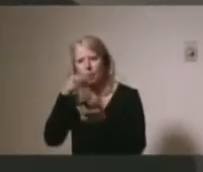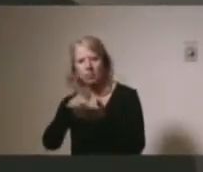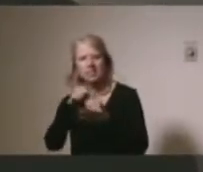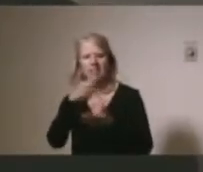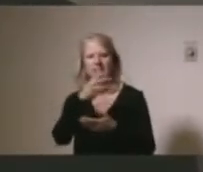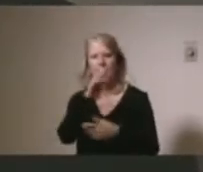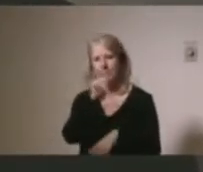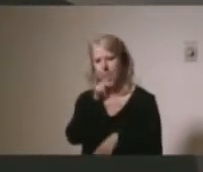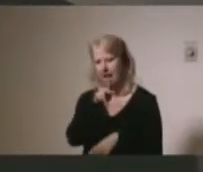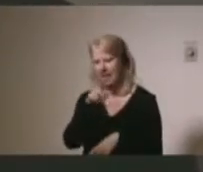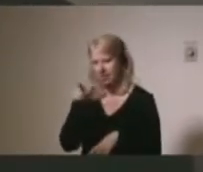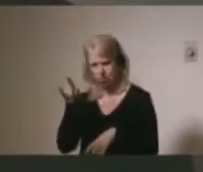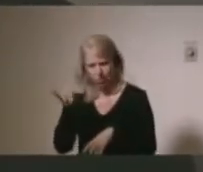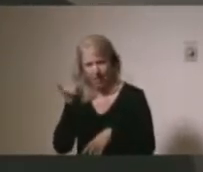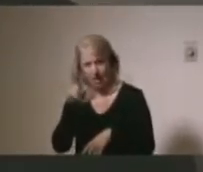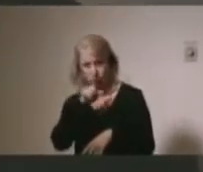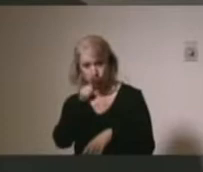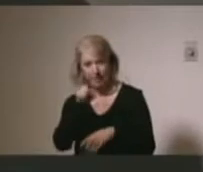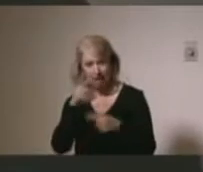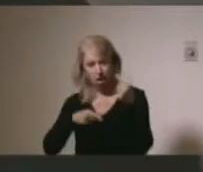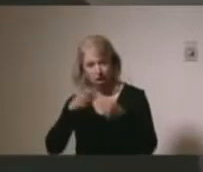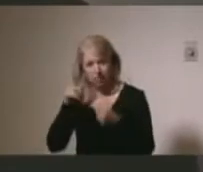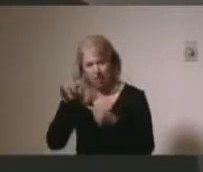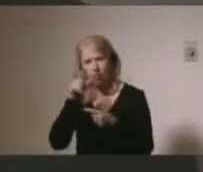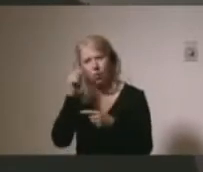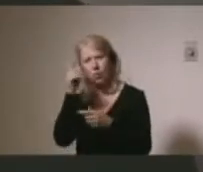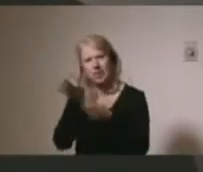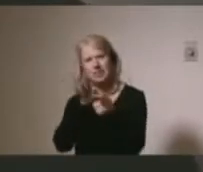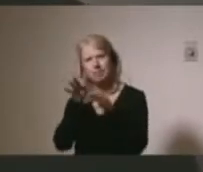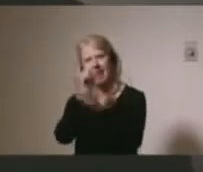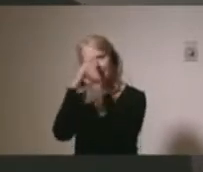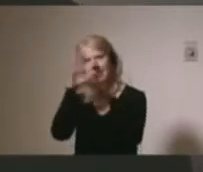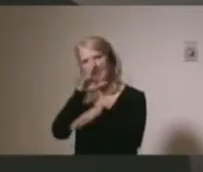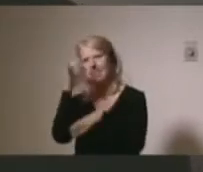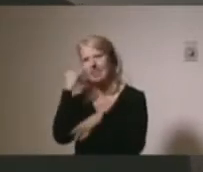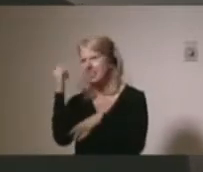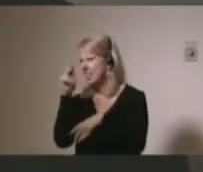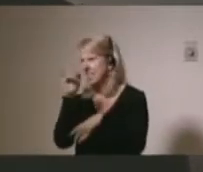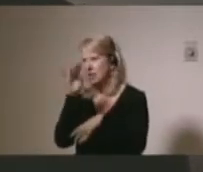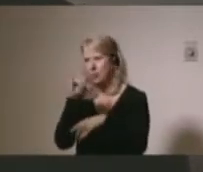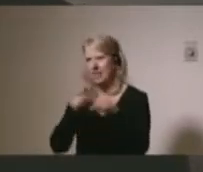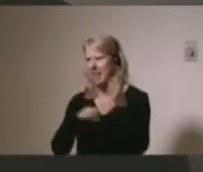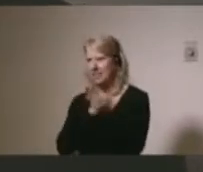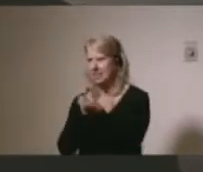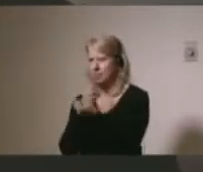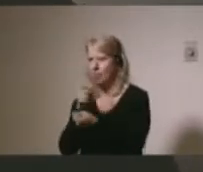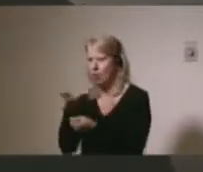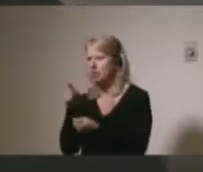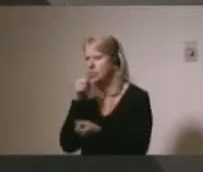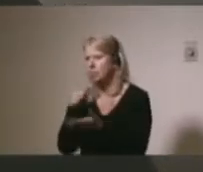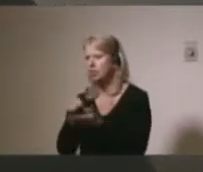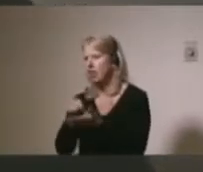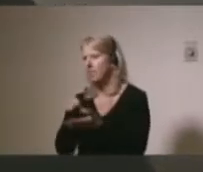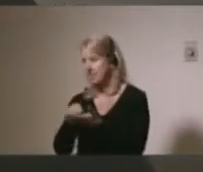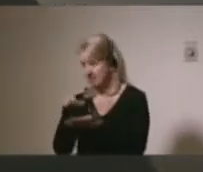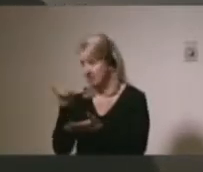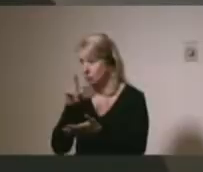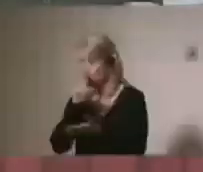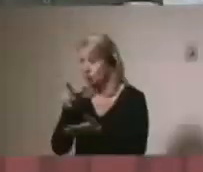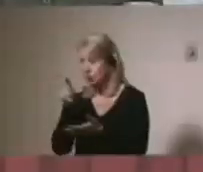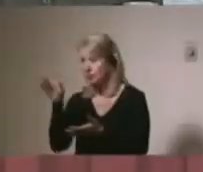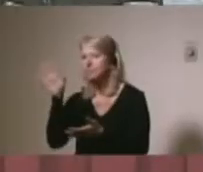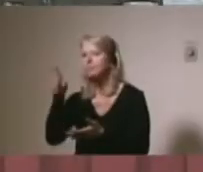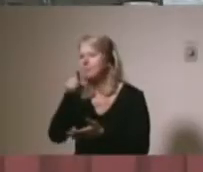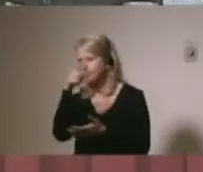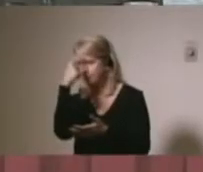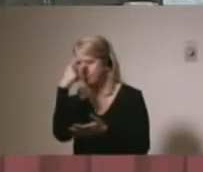Is this a real argument that Kiwi Bank couldn't be supporting the post office? I think